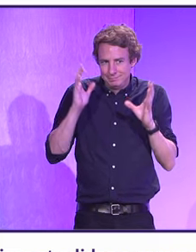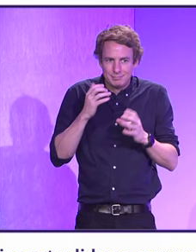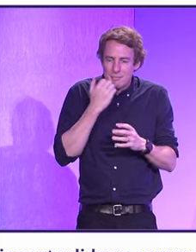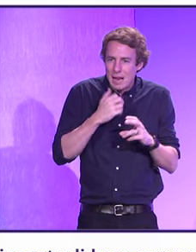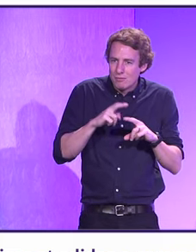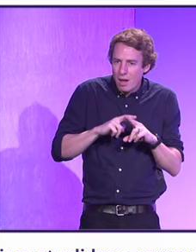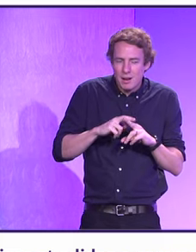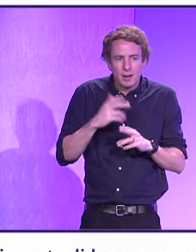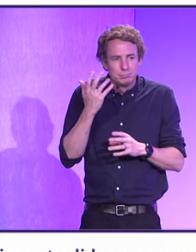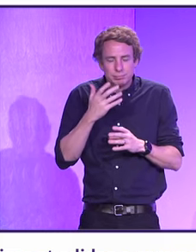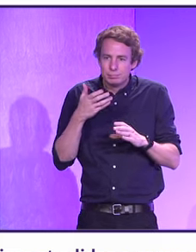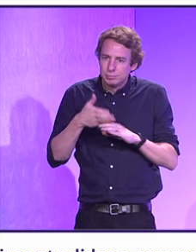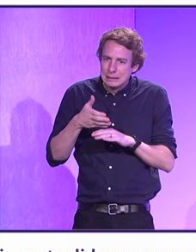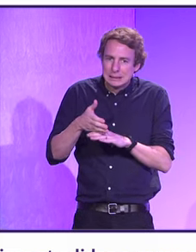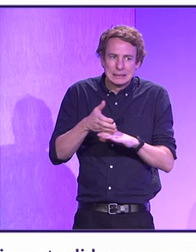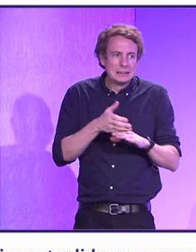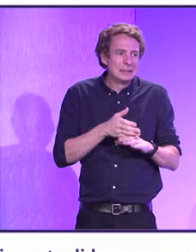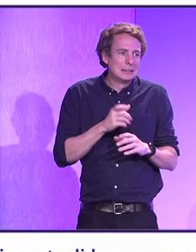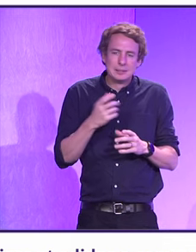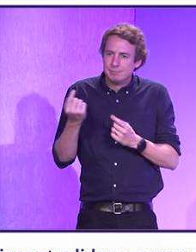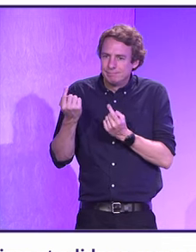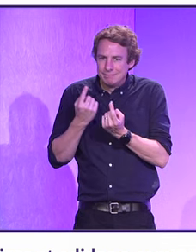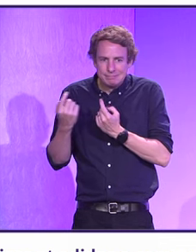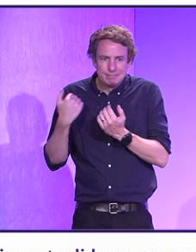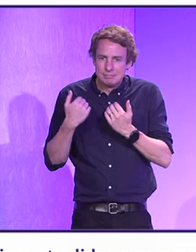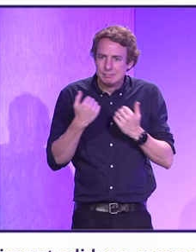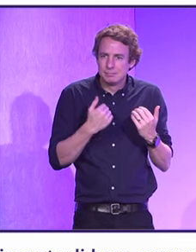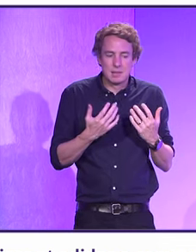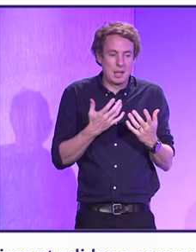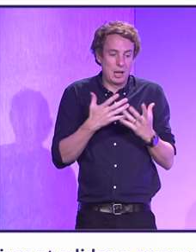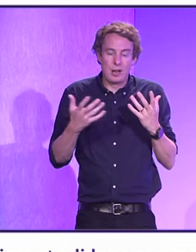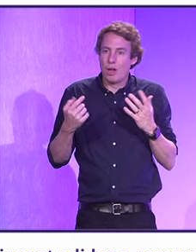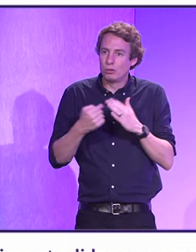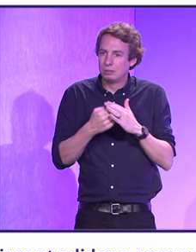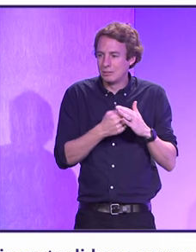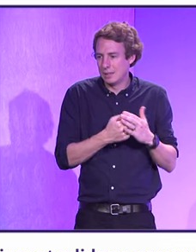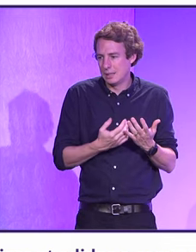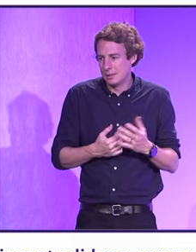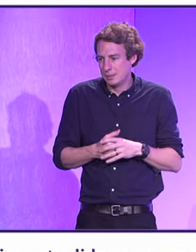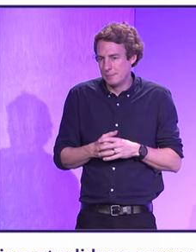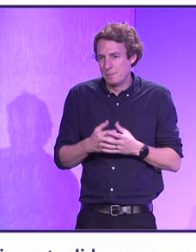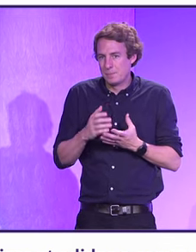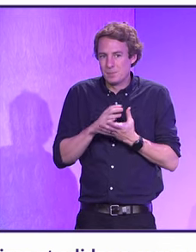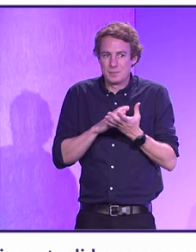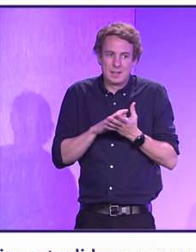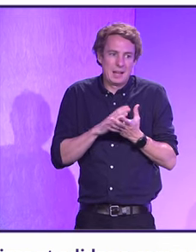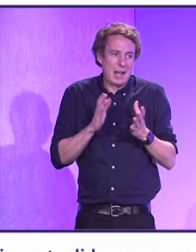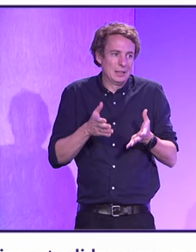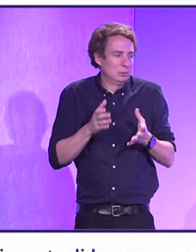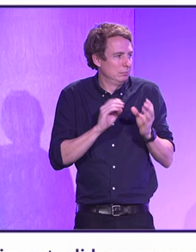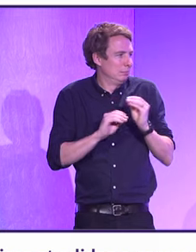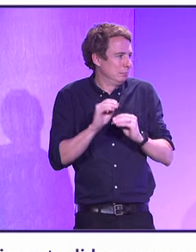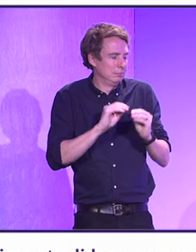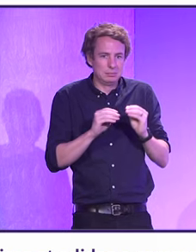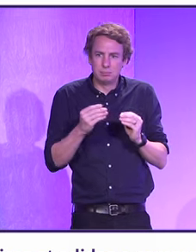like one of the peak seasons where you have 10x traffic compared to the normal days. Be it with the order volume